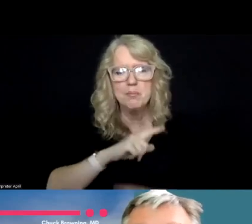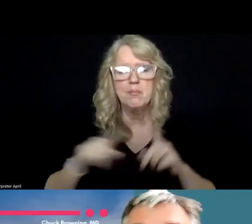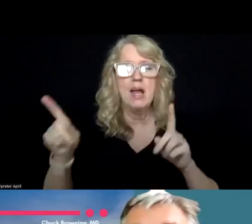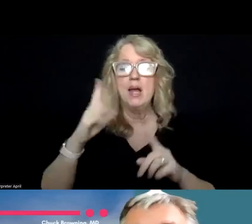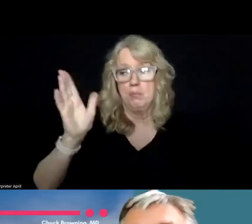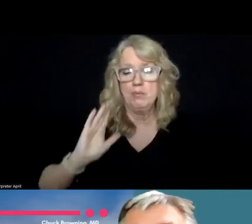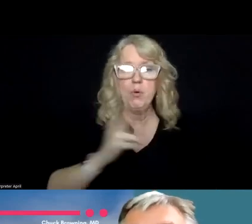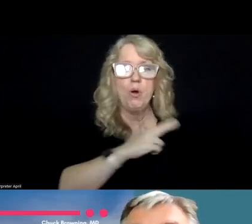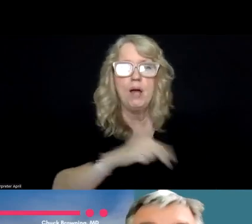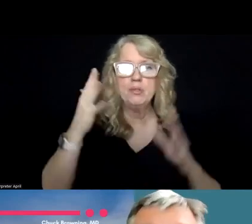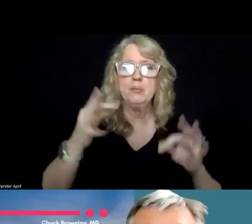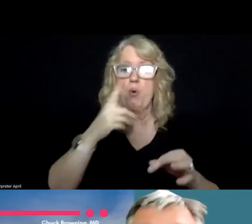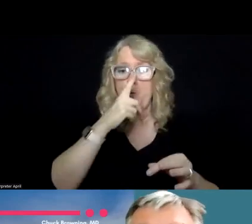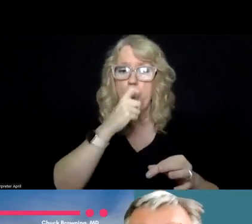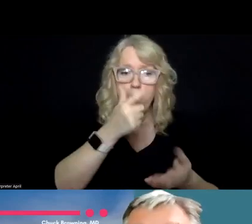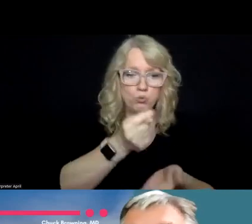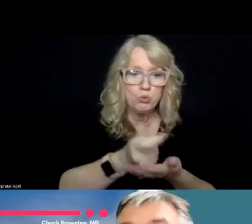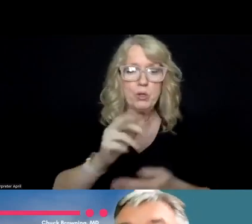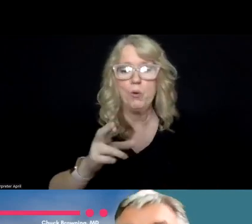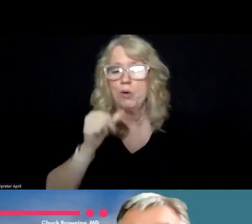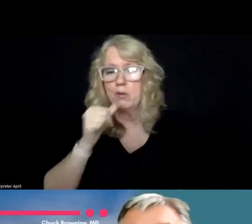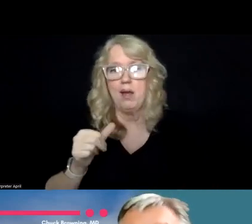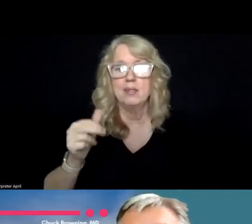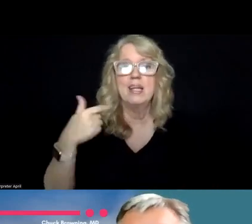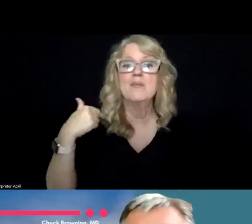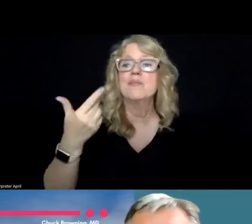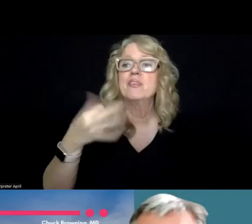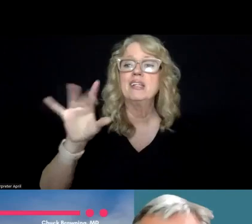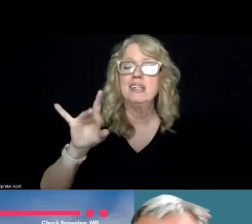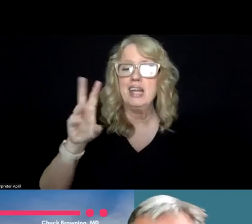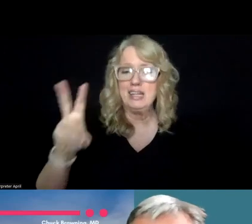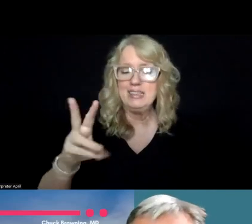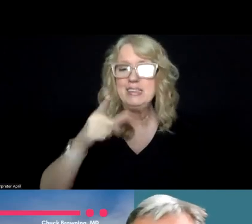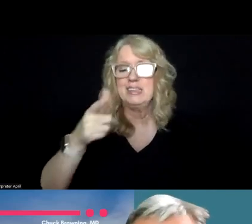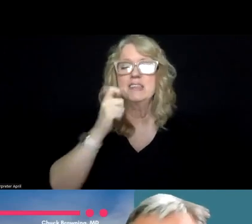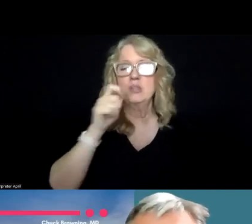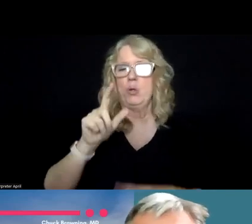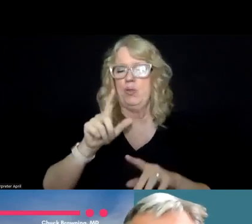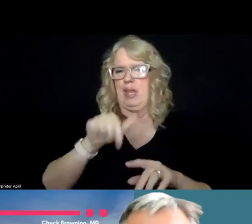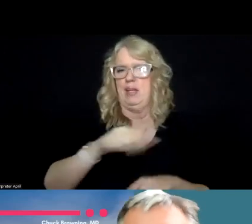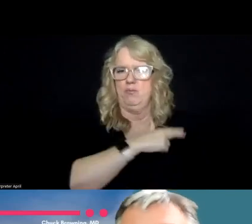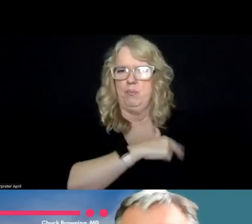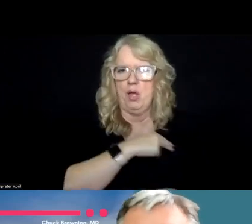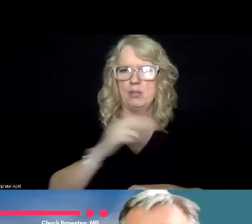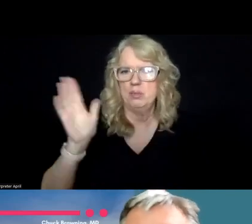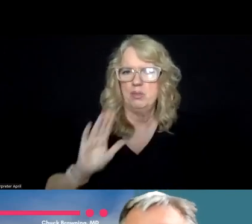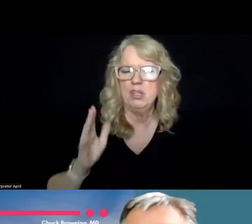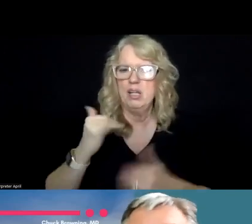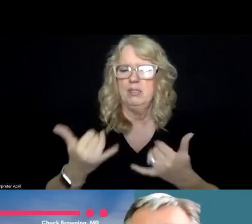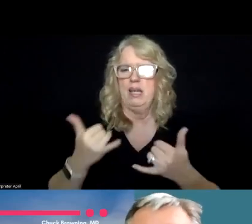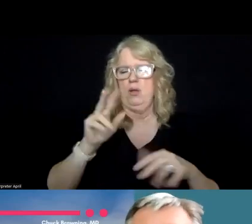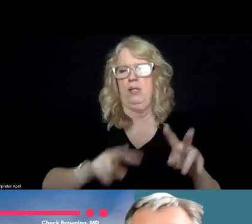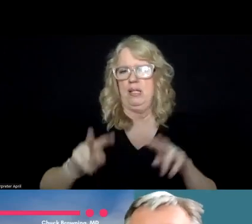hospitals determined who they would treat or not. And that 1986 report, Questionable Hospitals, a detailed look